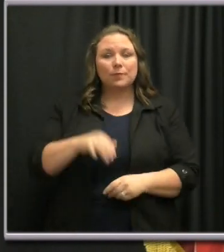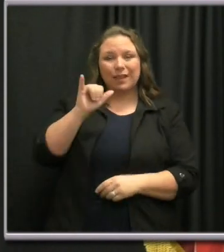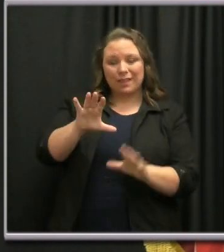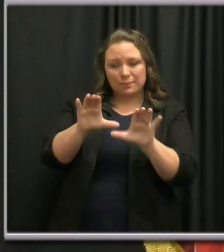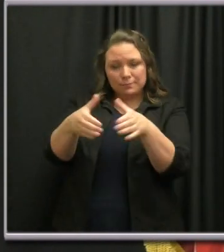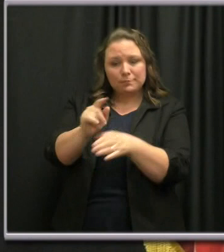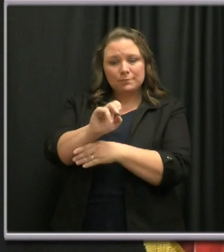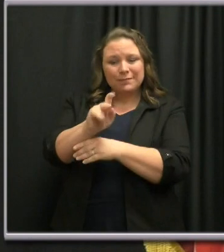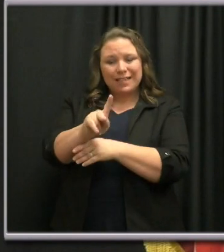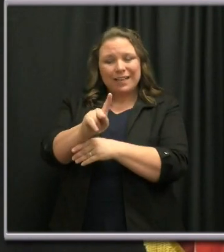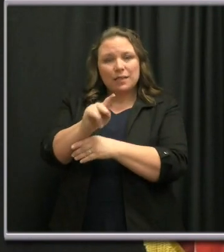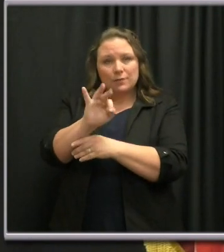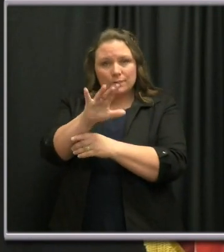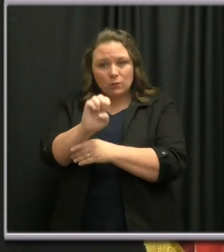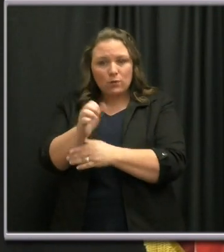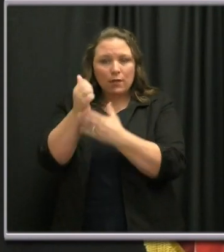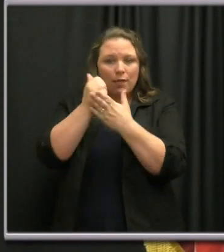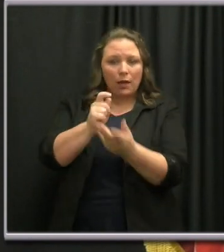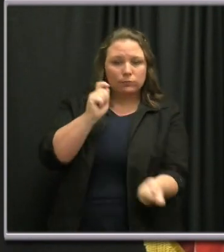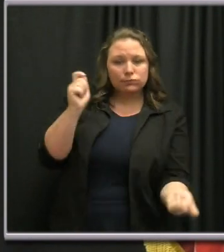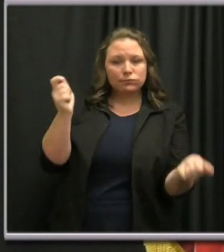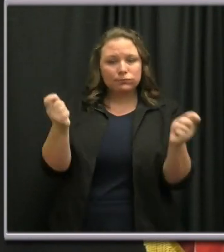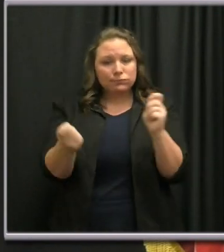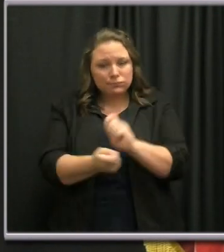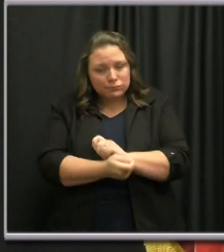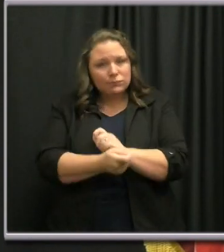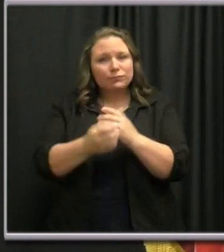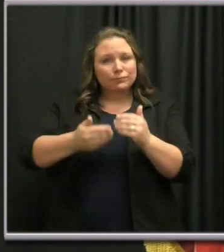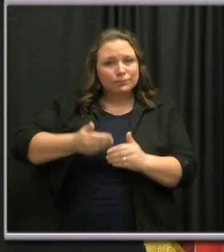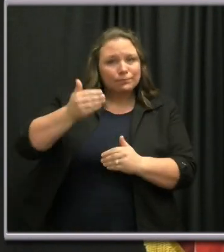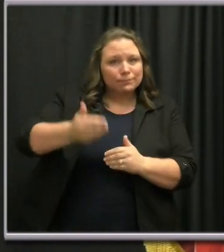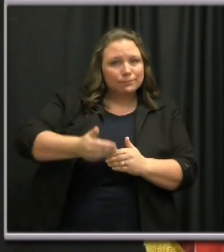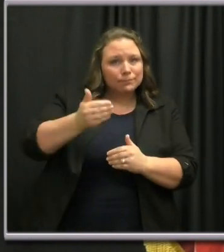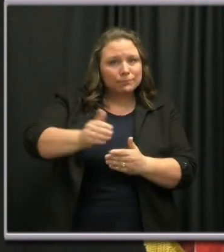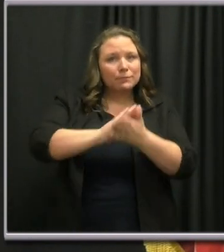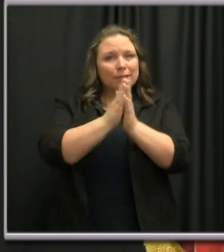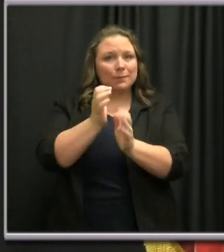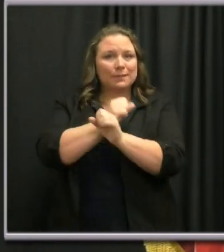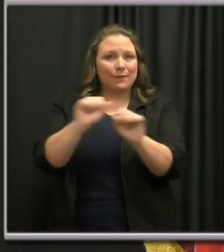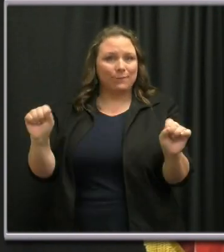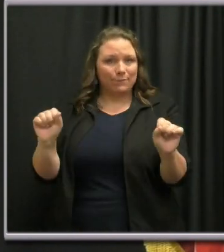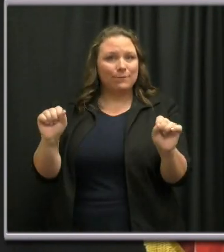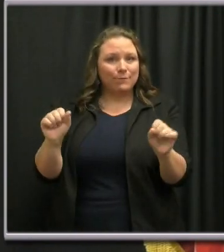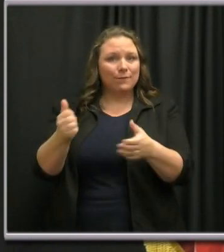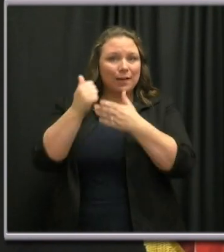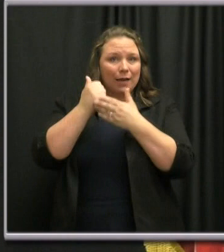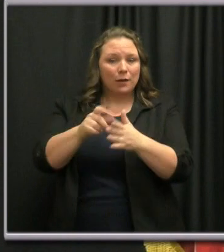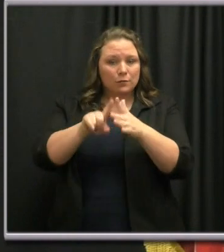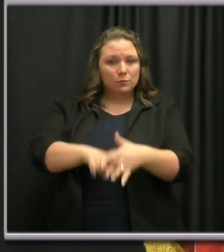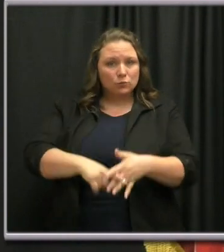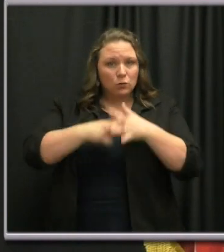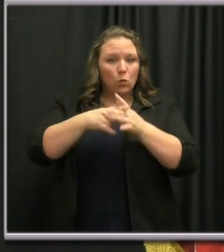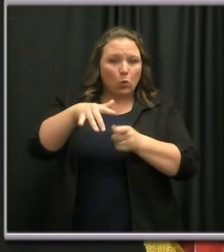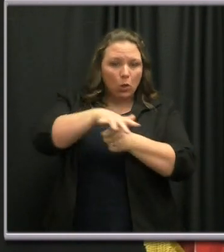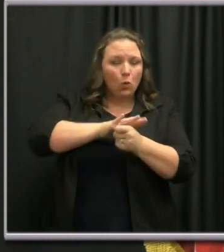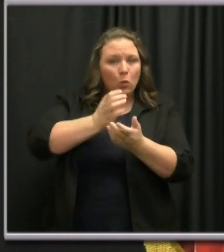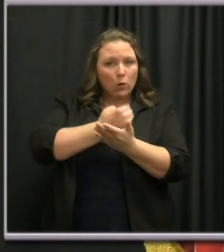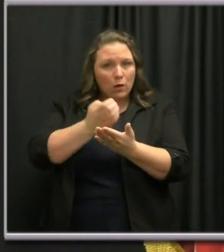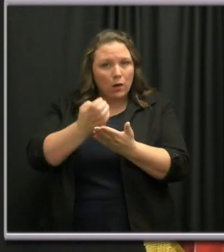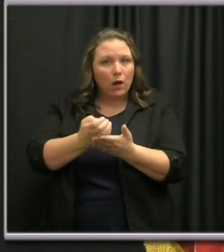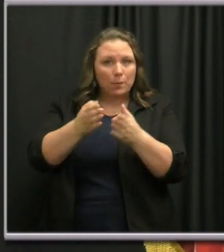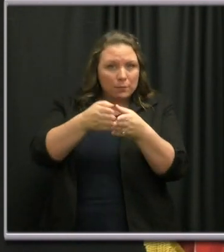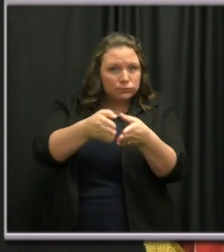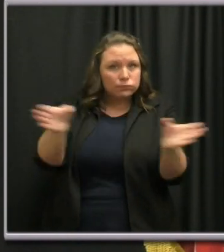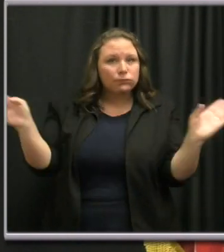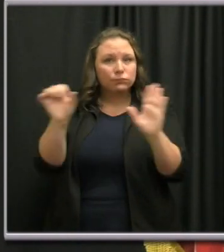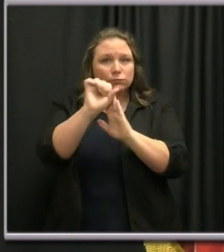is organized to help us transition into the next phases safely and help us restart local economies